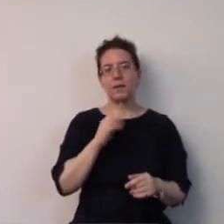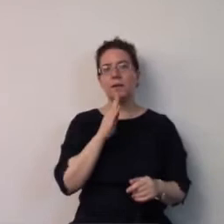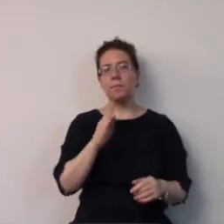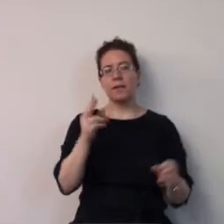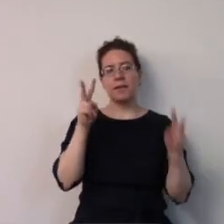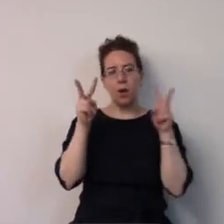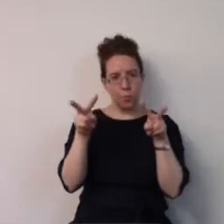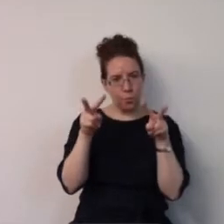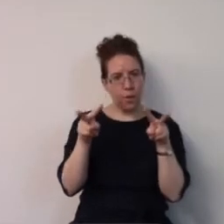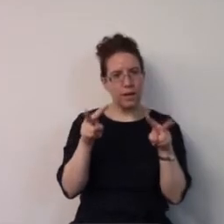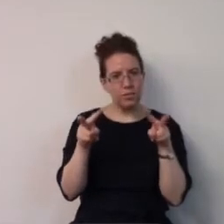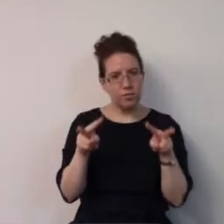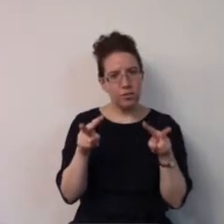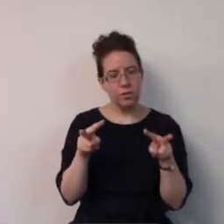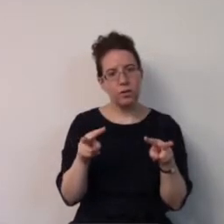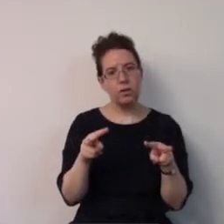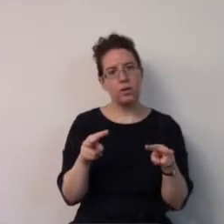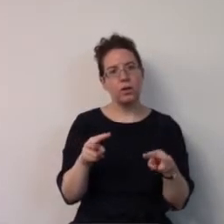Oh, hallelujah.